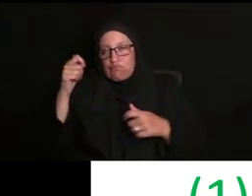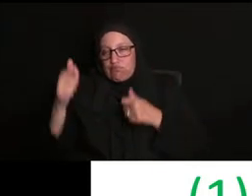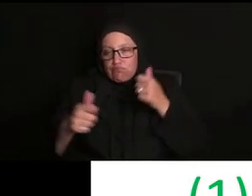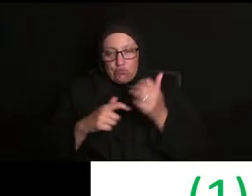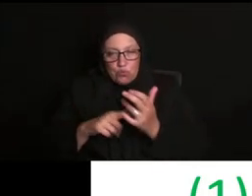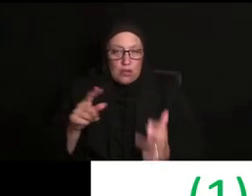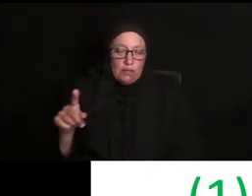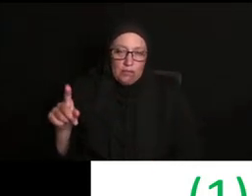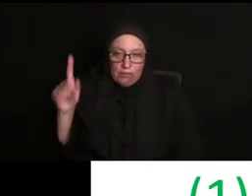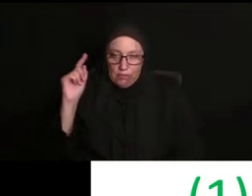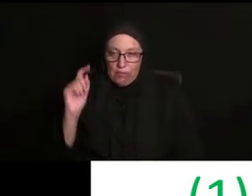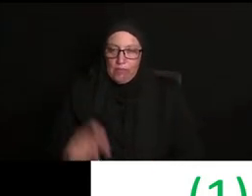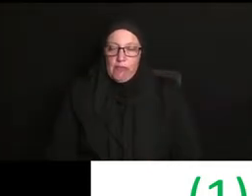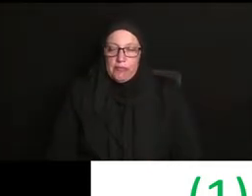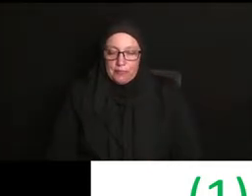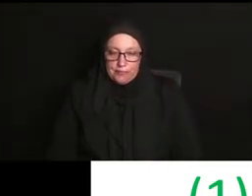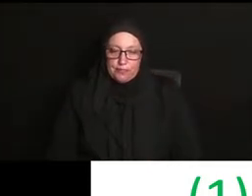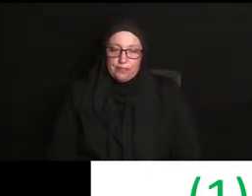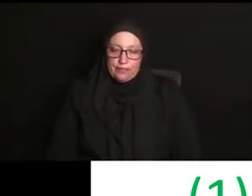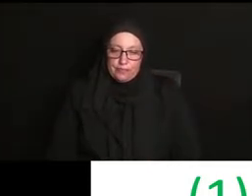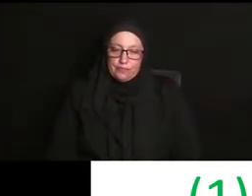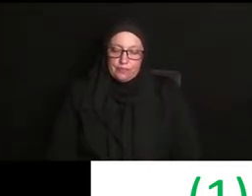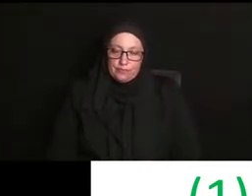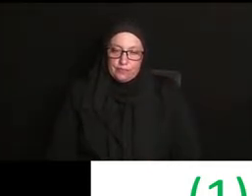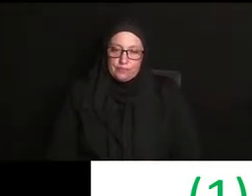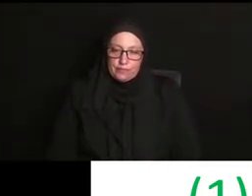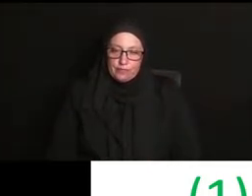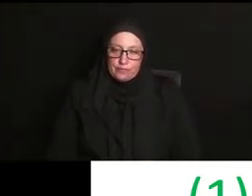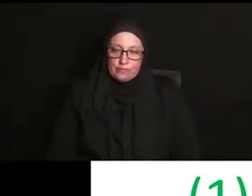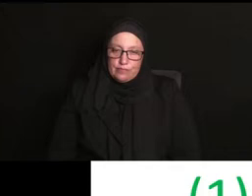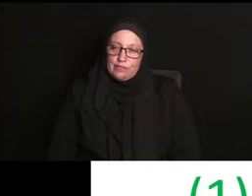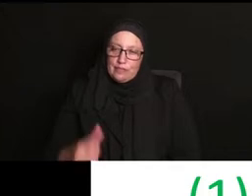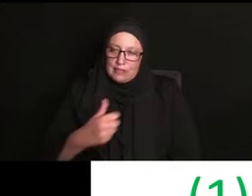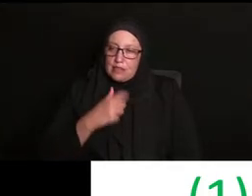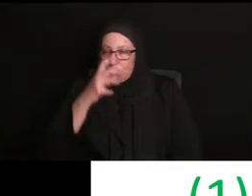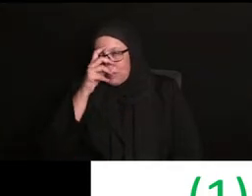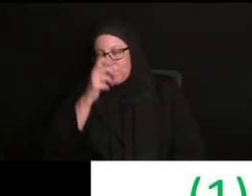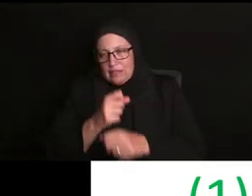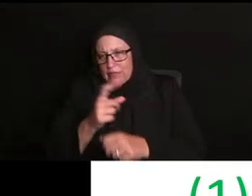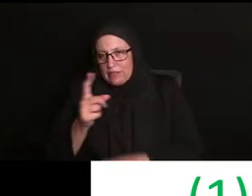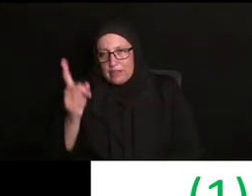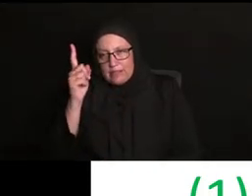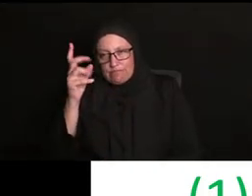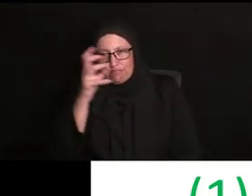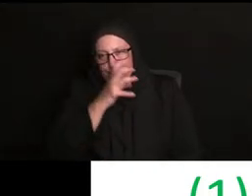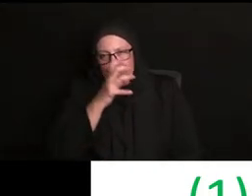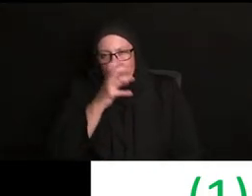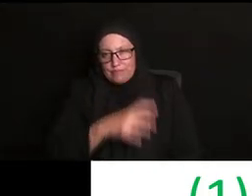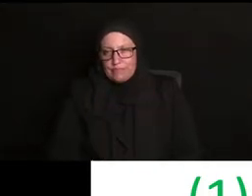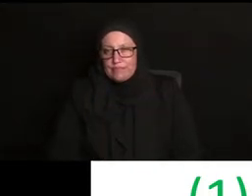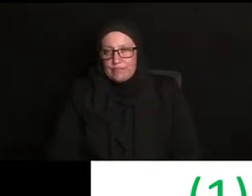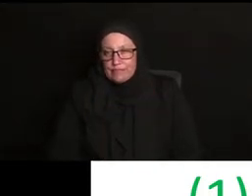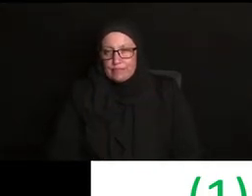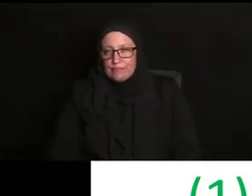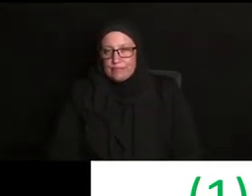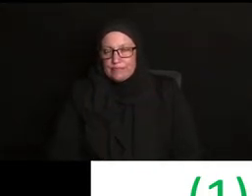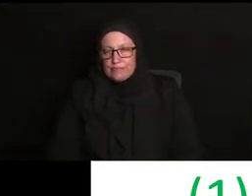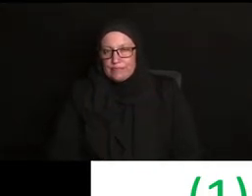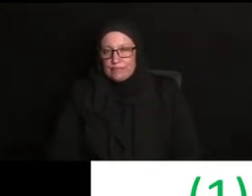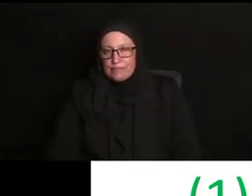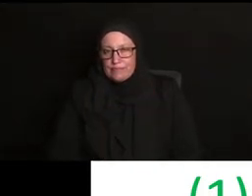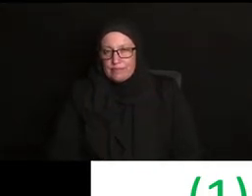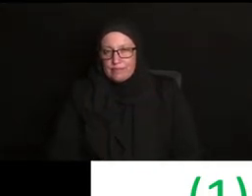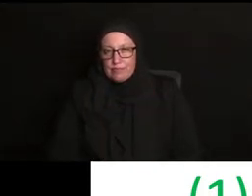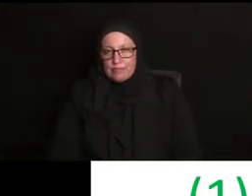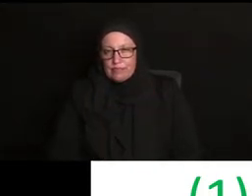understand, but if you think about it for a while, this is our belief in Allah subhanahu wa ta'ala. Any potential defect that comes to